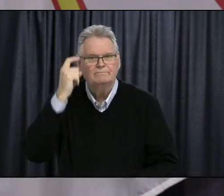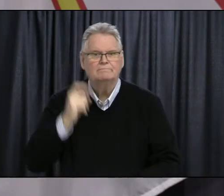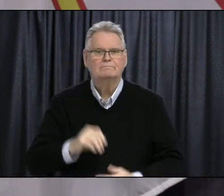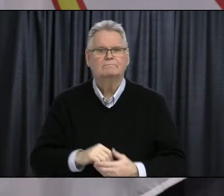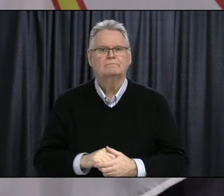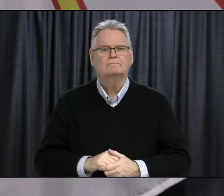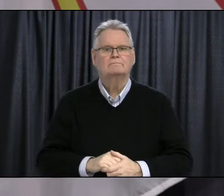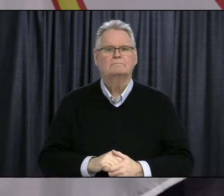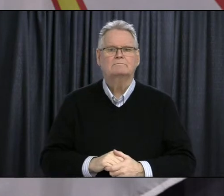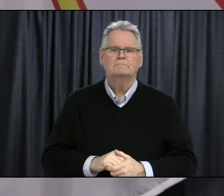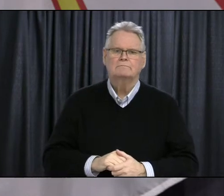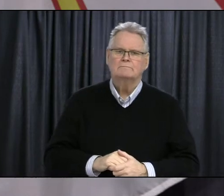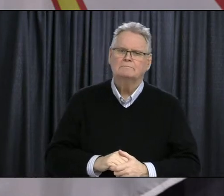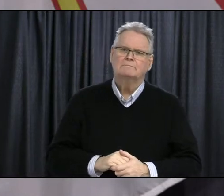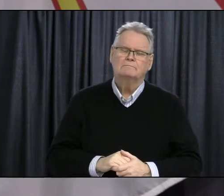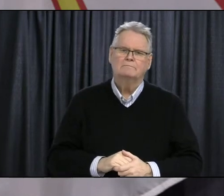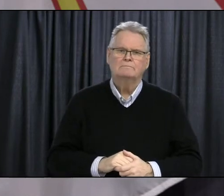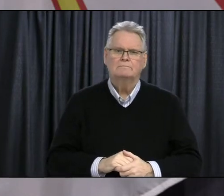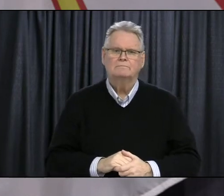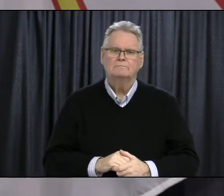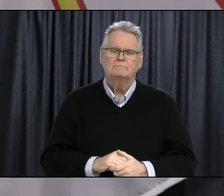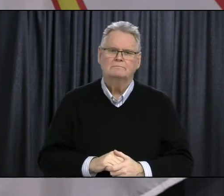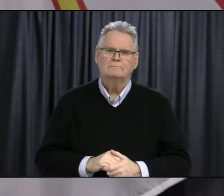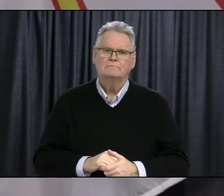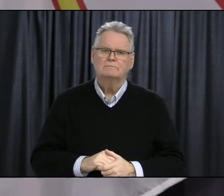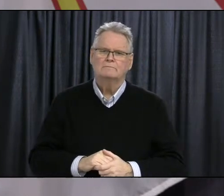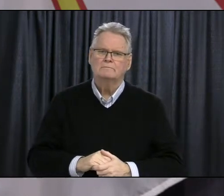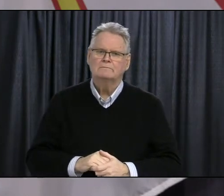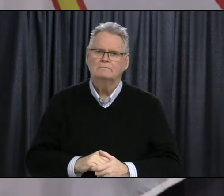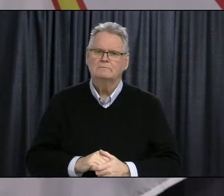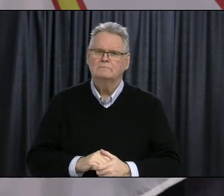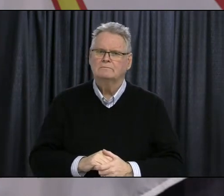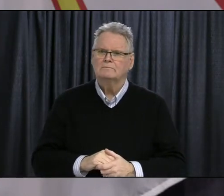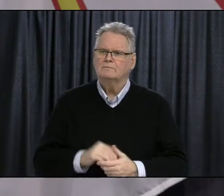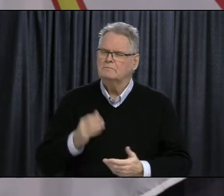way epidemiologically to a confirmed case.